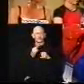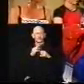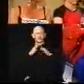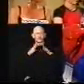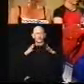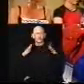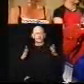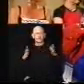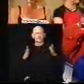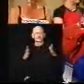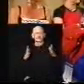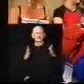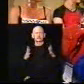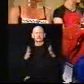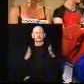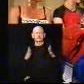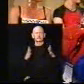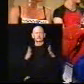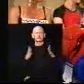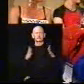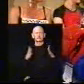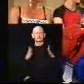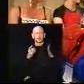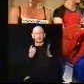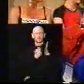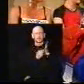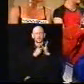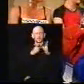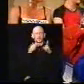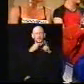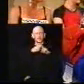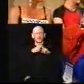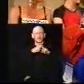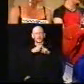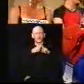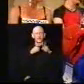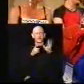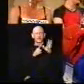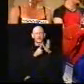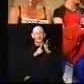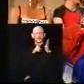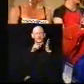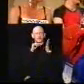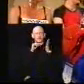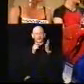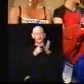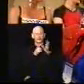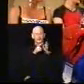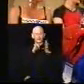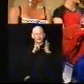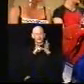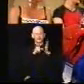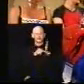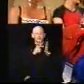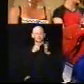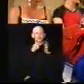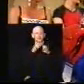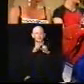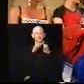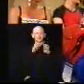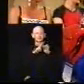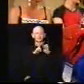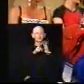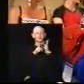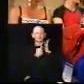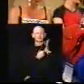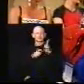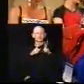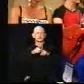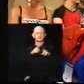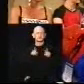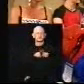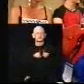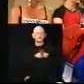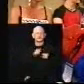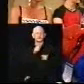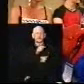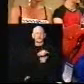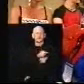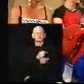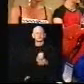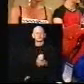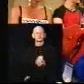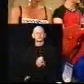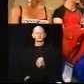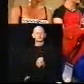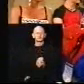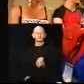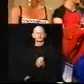number, really Rocker Stedford Cabaret There's lots of very bad but fabulous dance And at any time